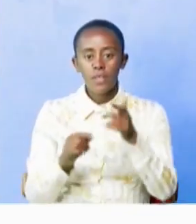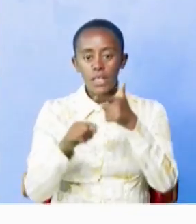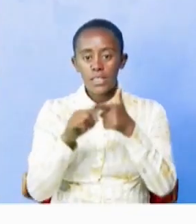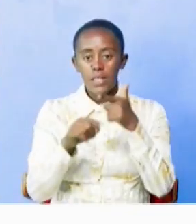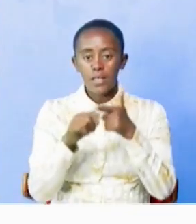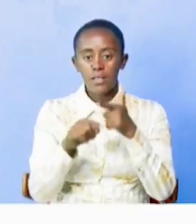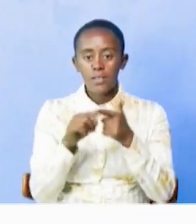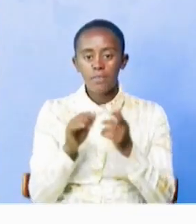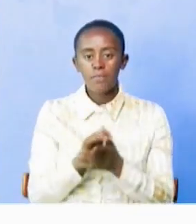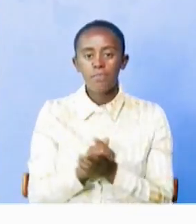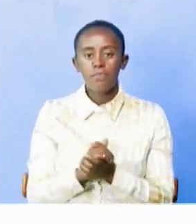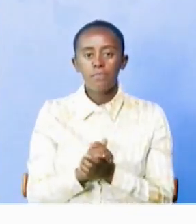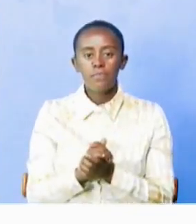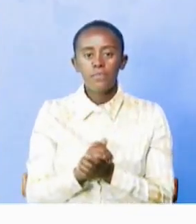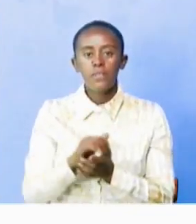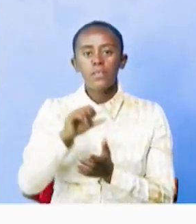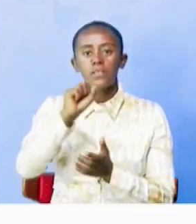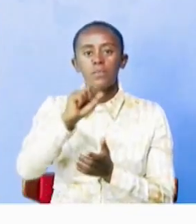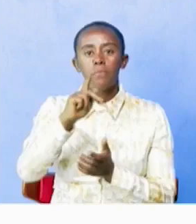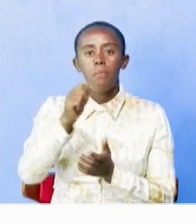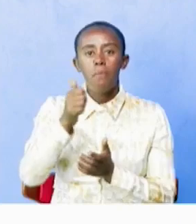is spark.